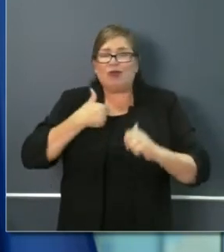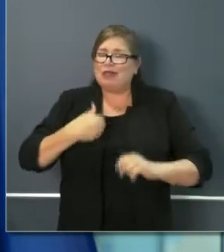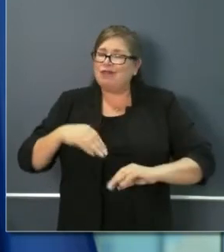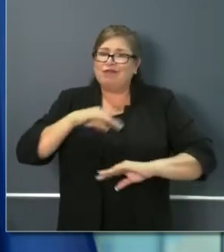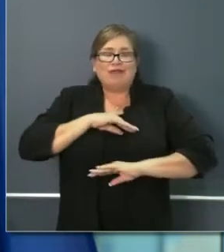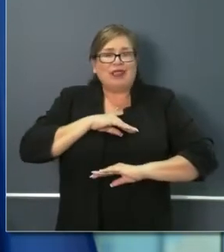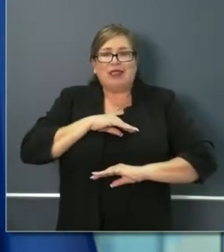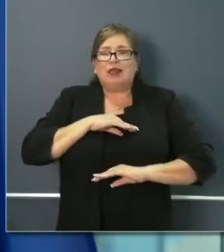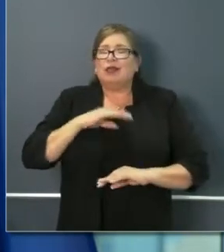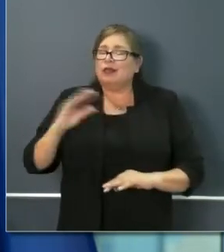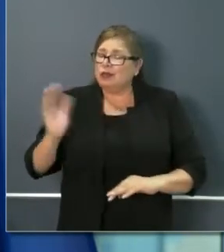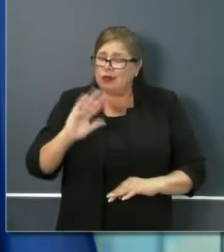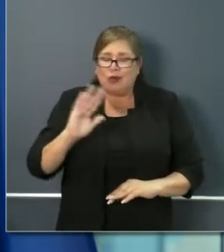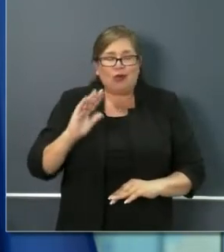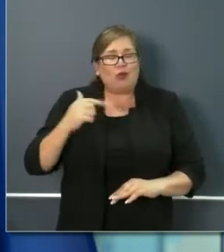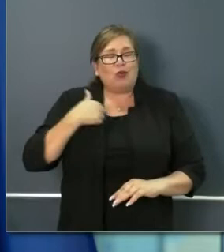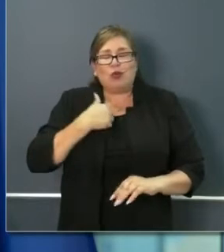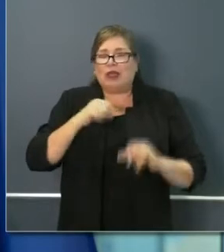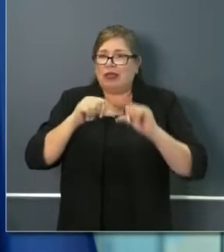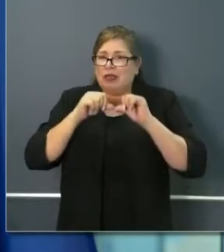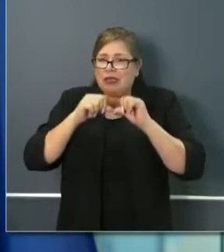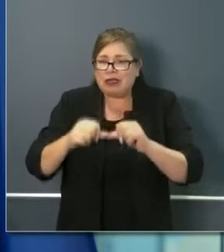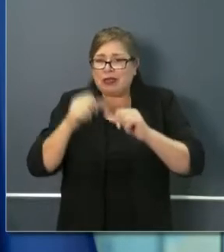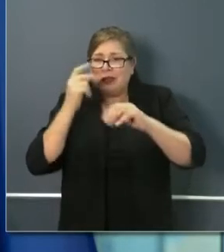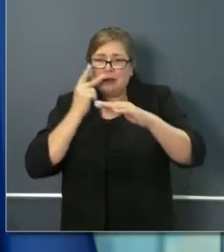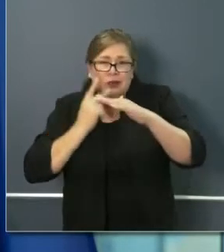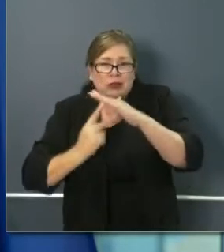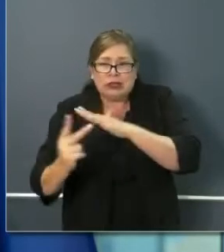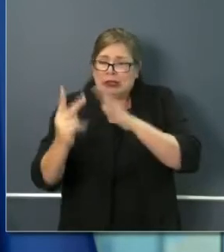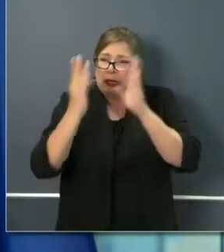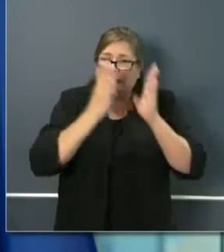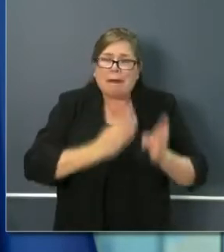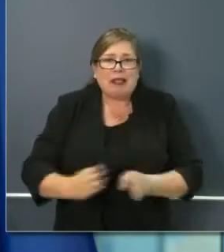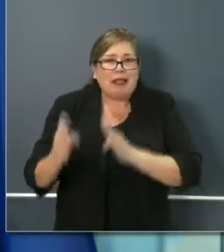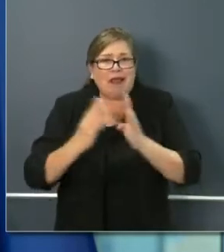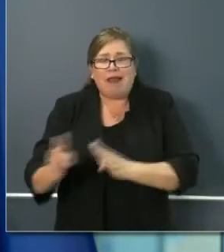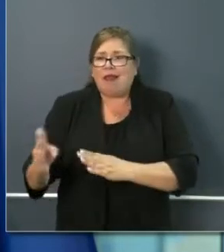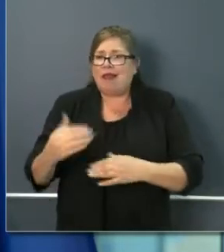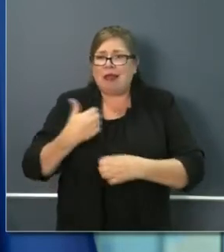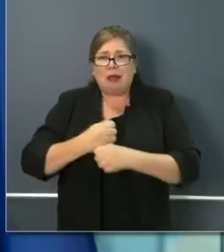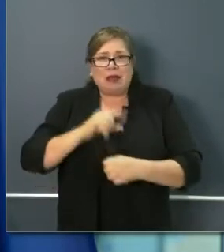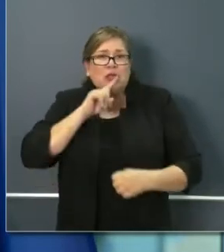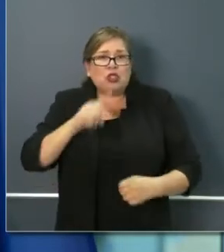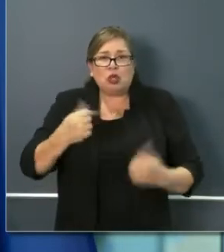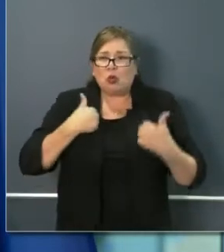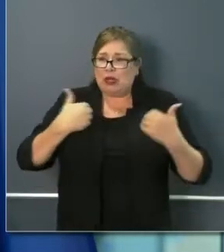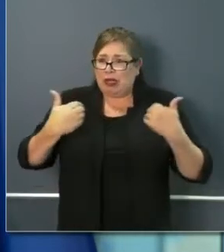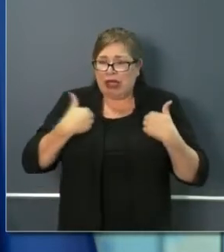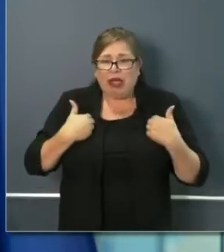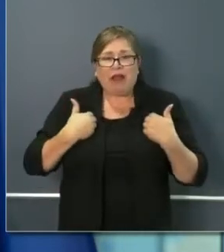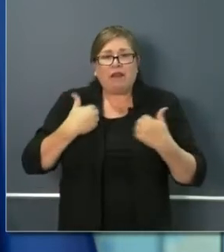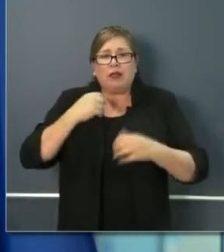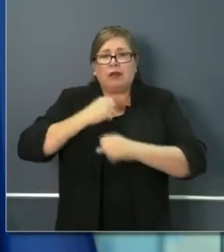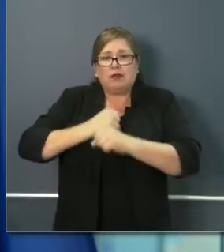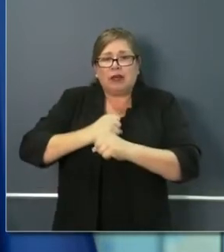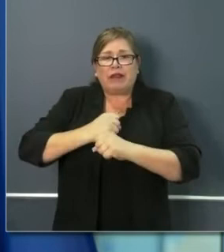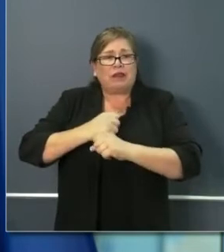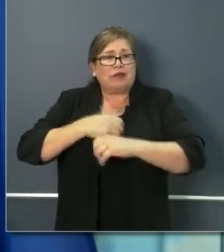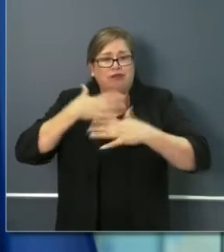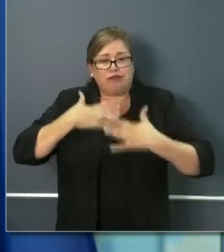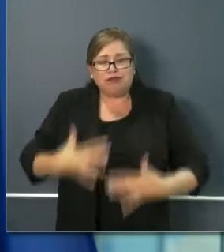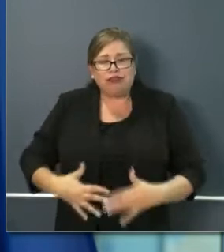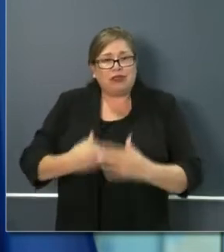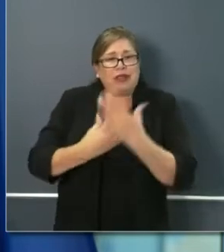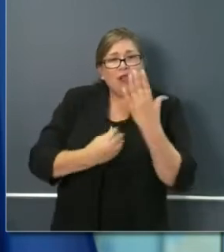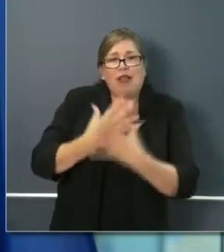are continuing to procure the PPE, continuing to get the human resources that I spoke of at the top of this